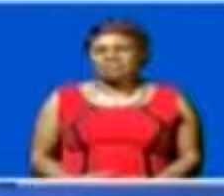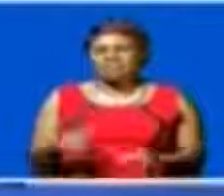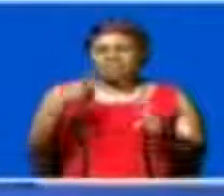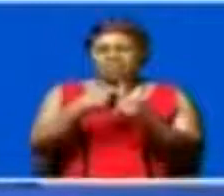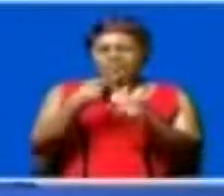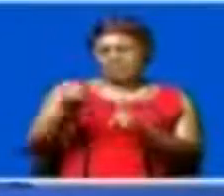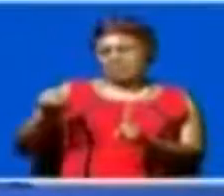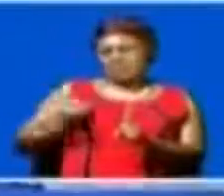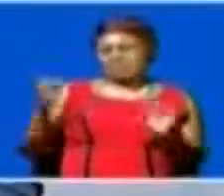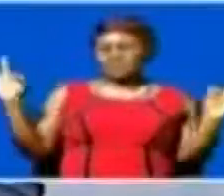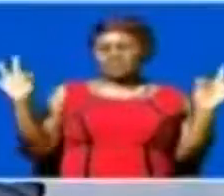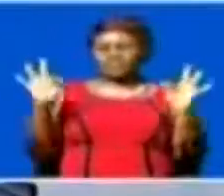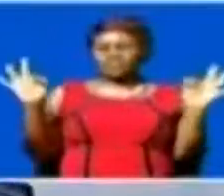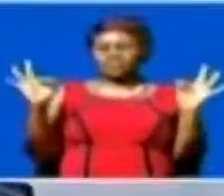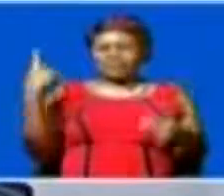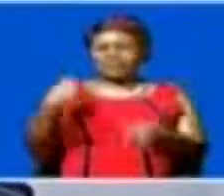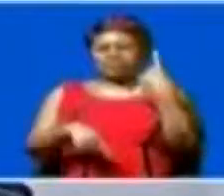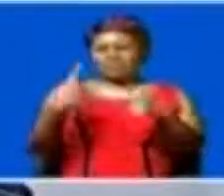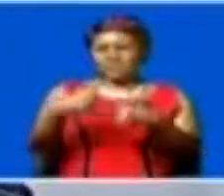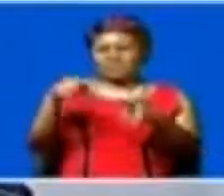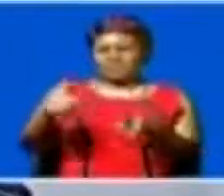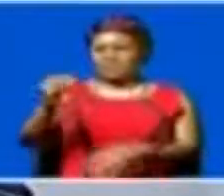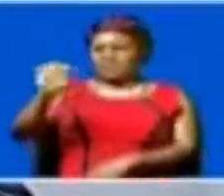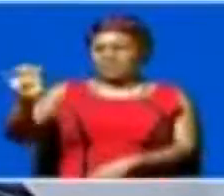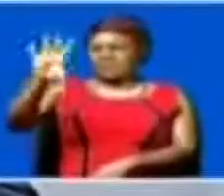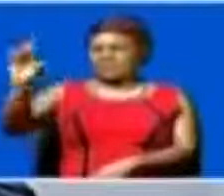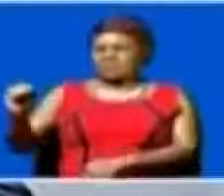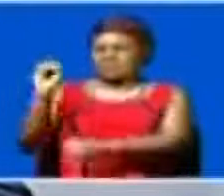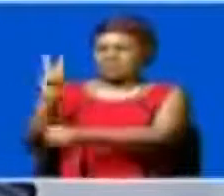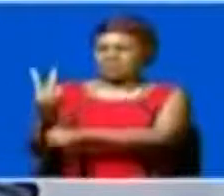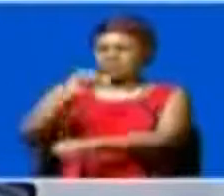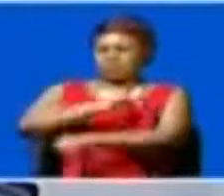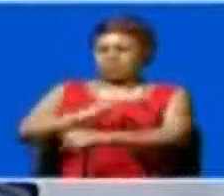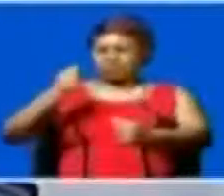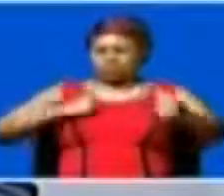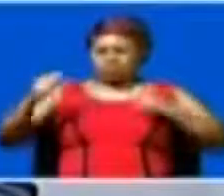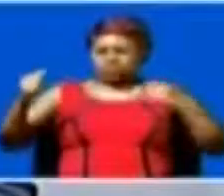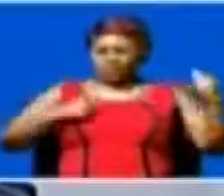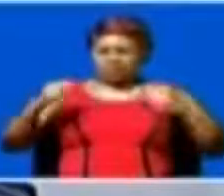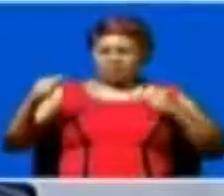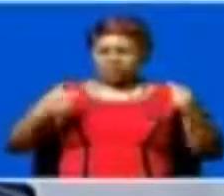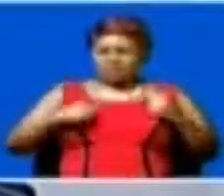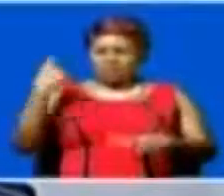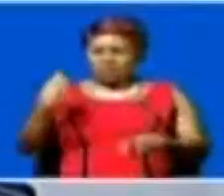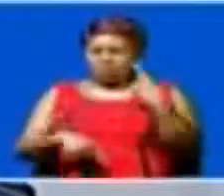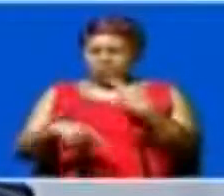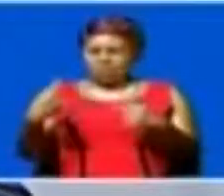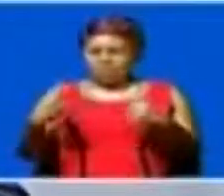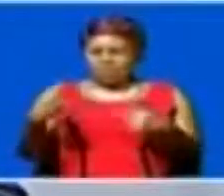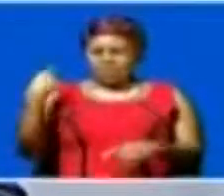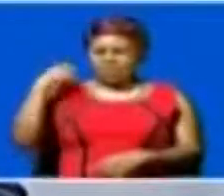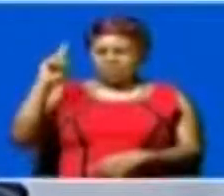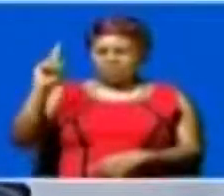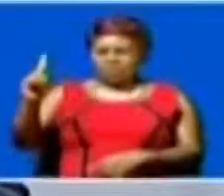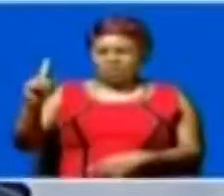Kwale Girls were the surprise package at this year's East Africa Secondary School Games in Rwanda. The Coastal Bay side defied the odds to emerge the